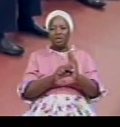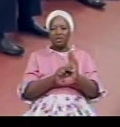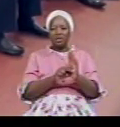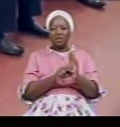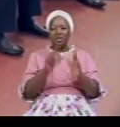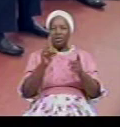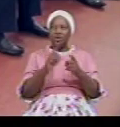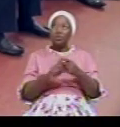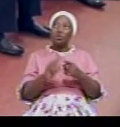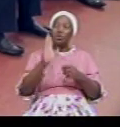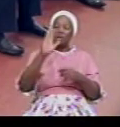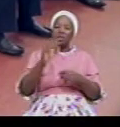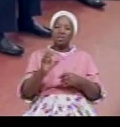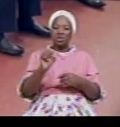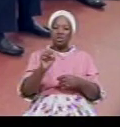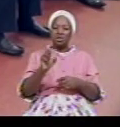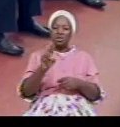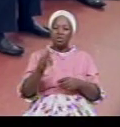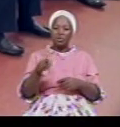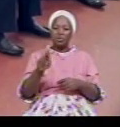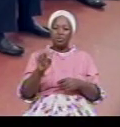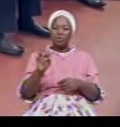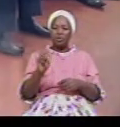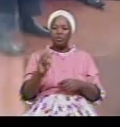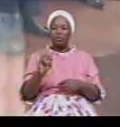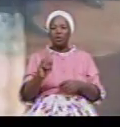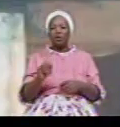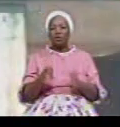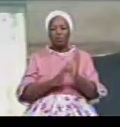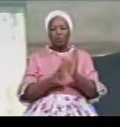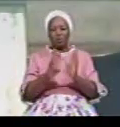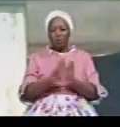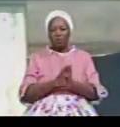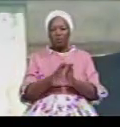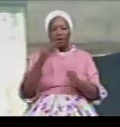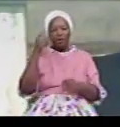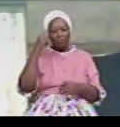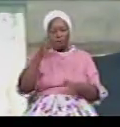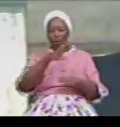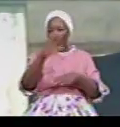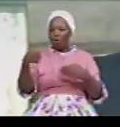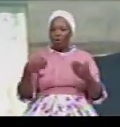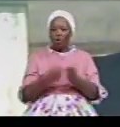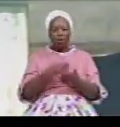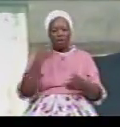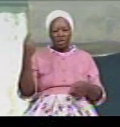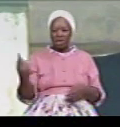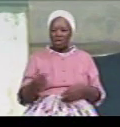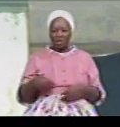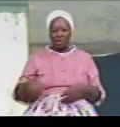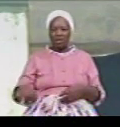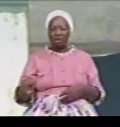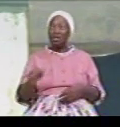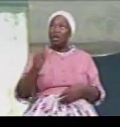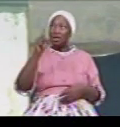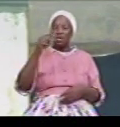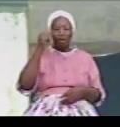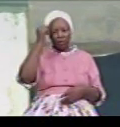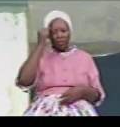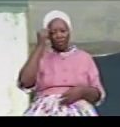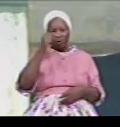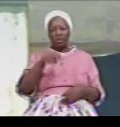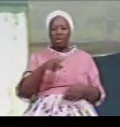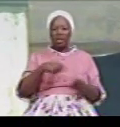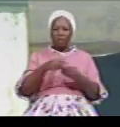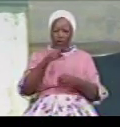his supreme will. From all eternity, he thought about